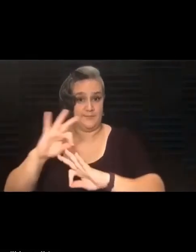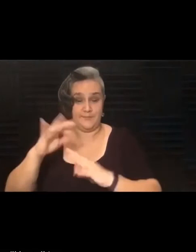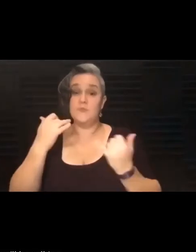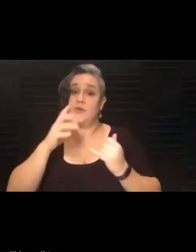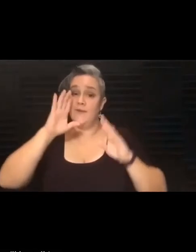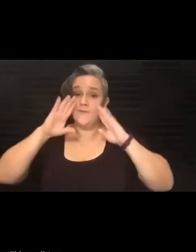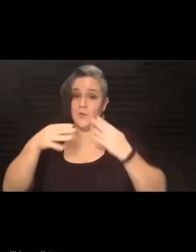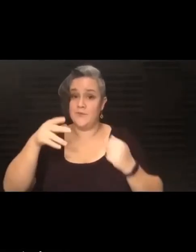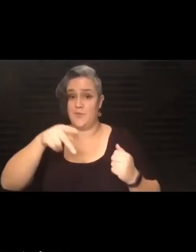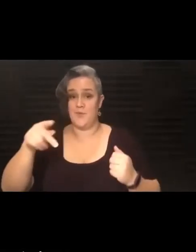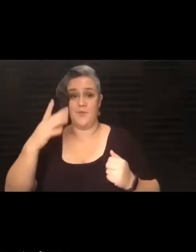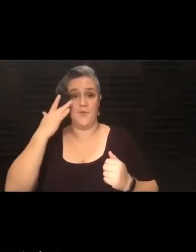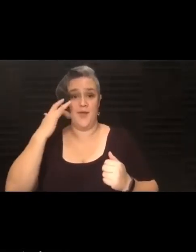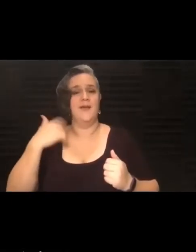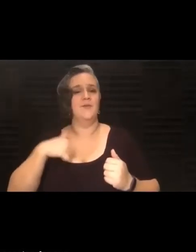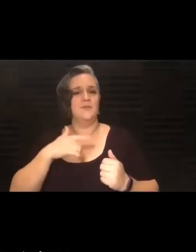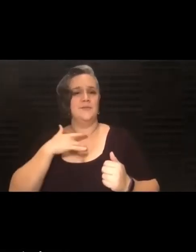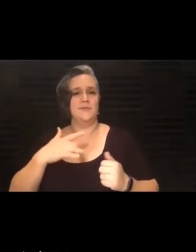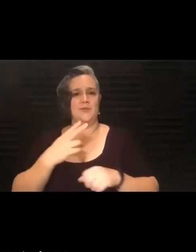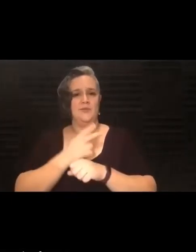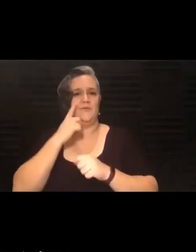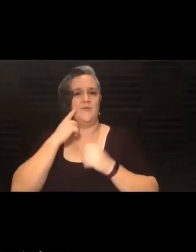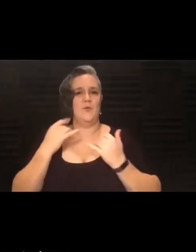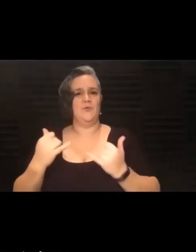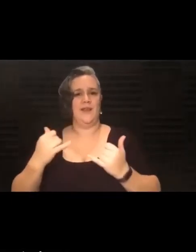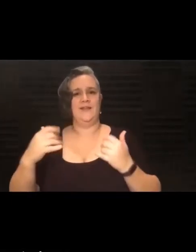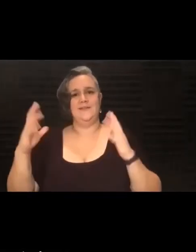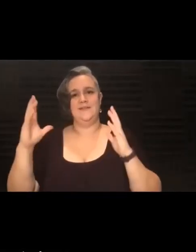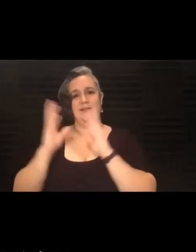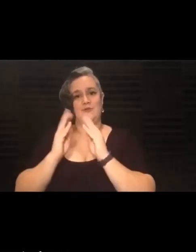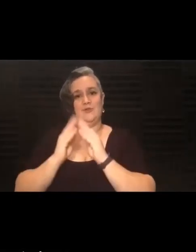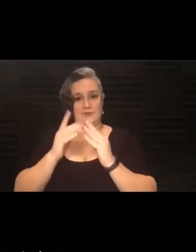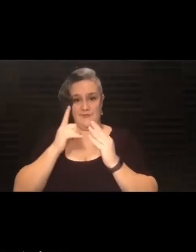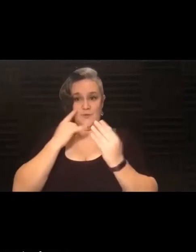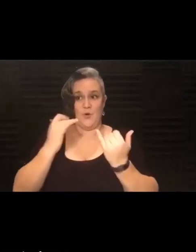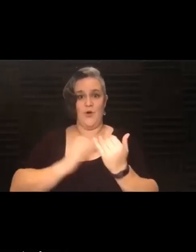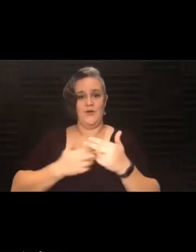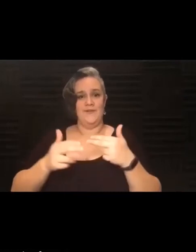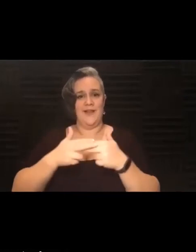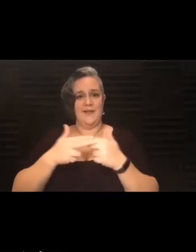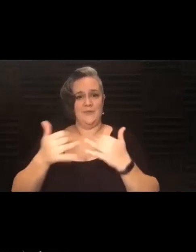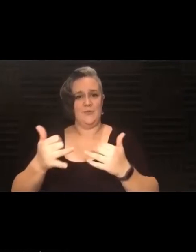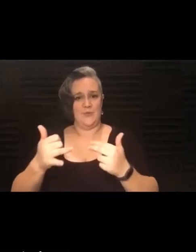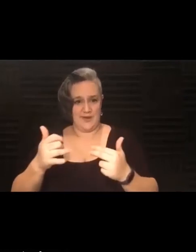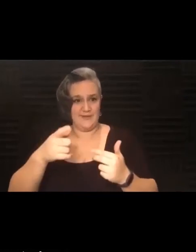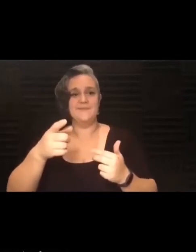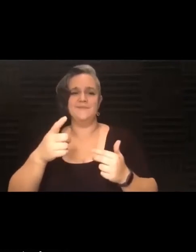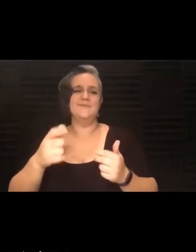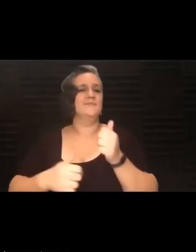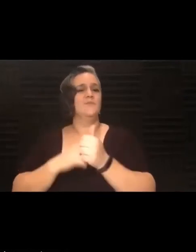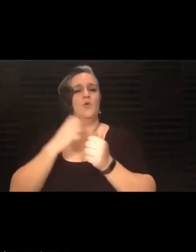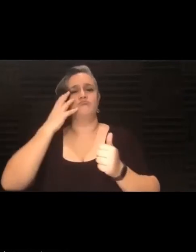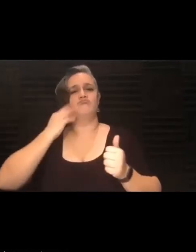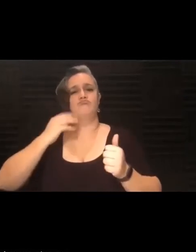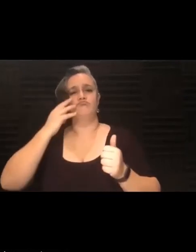PowerPoint, because that's what we're using for today's session for our slides. It's what we are familiar with